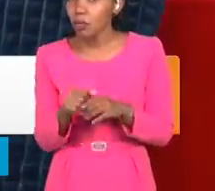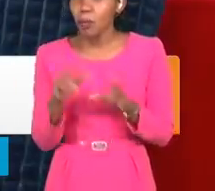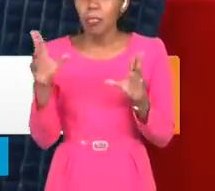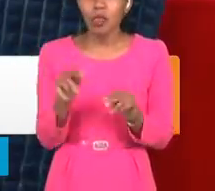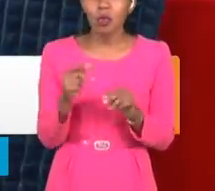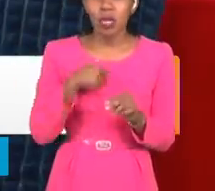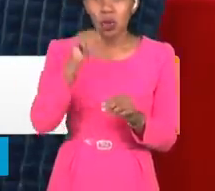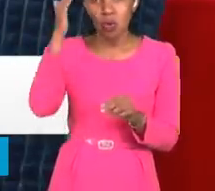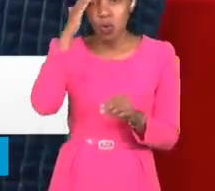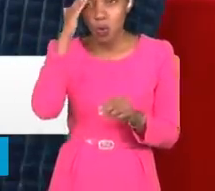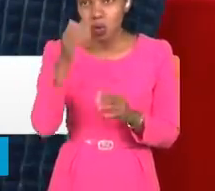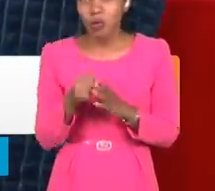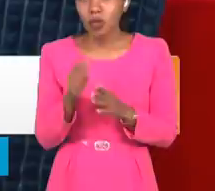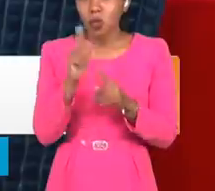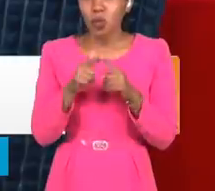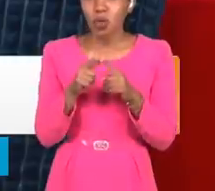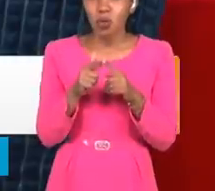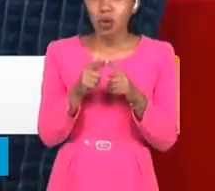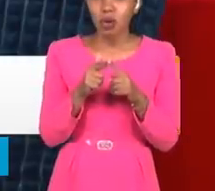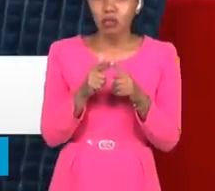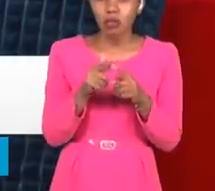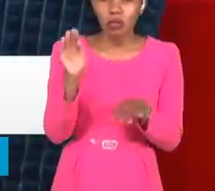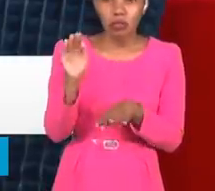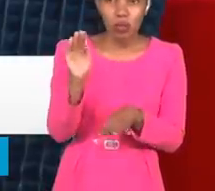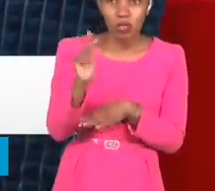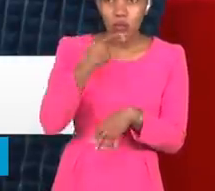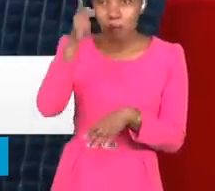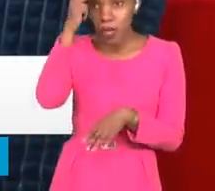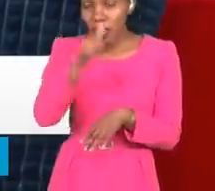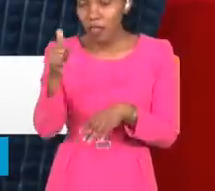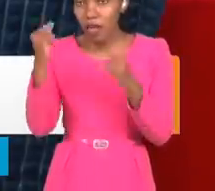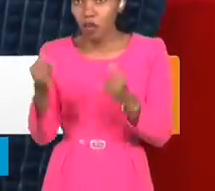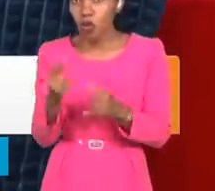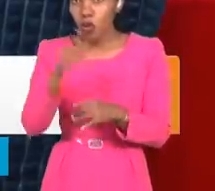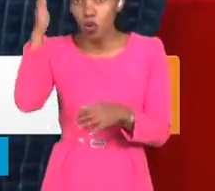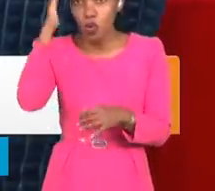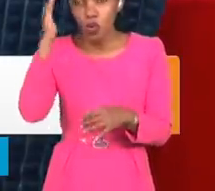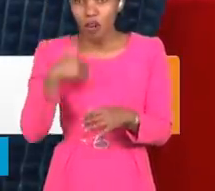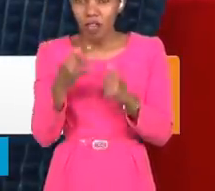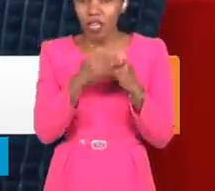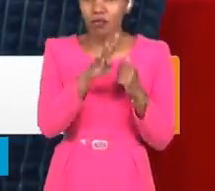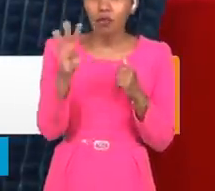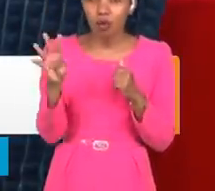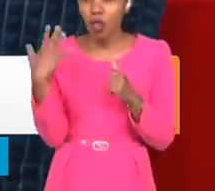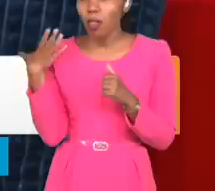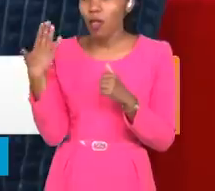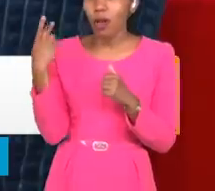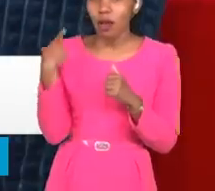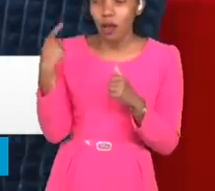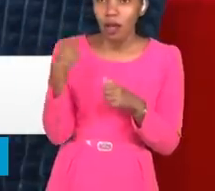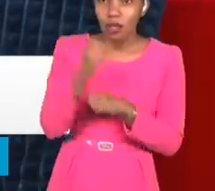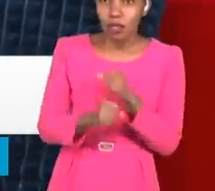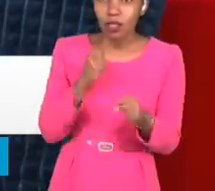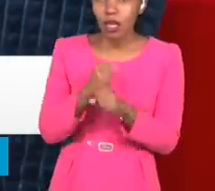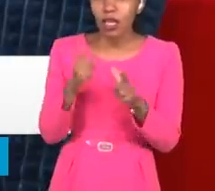I don't know. The other day when we were called as parents, when they were bringing in the other new one. Yeah. So unajua kulikuwa na ile ya last year. Yes. Na hii inaingia